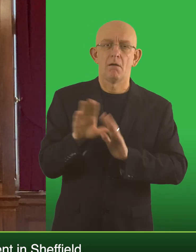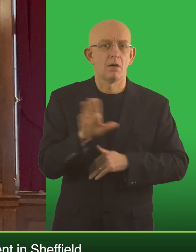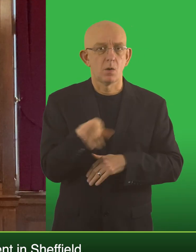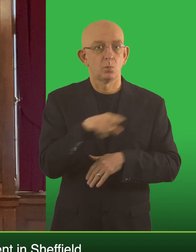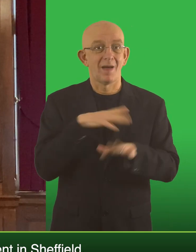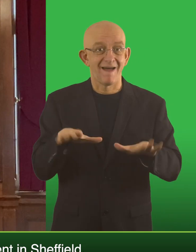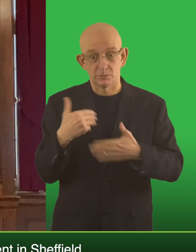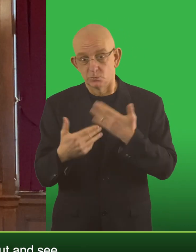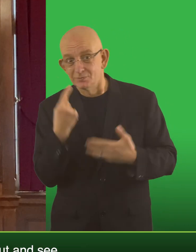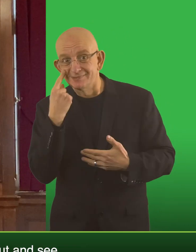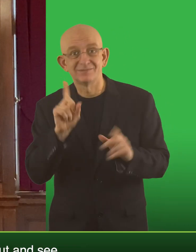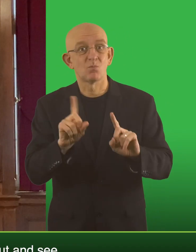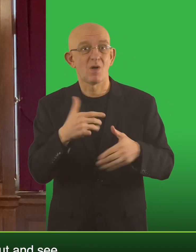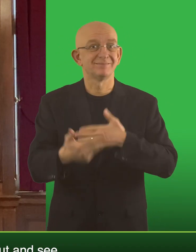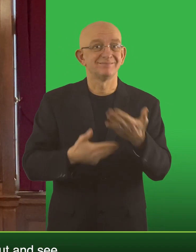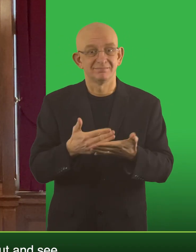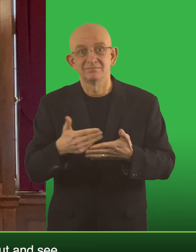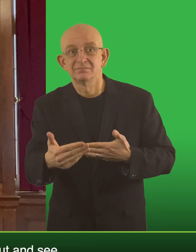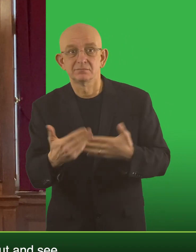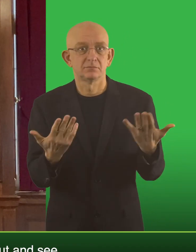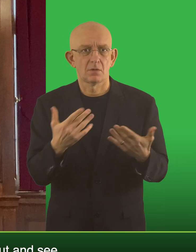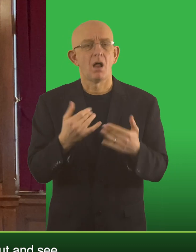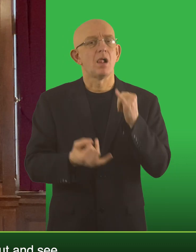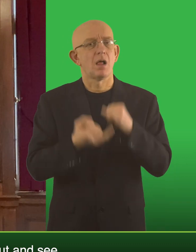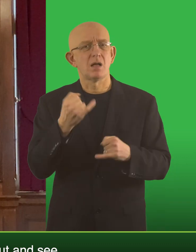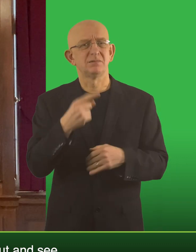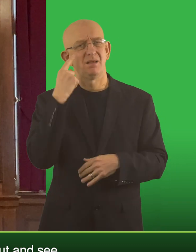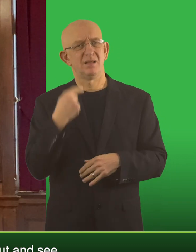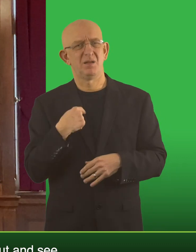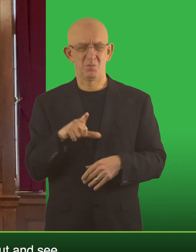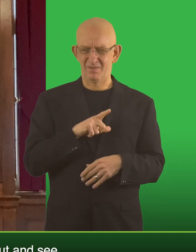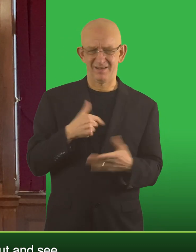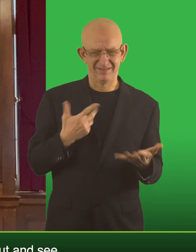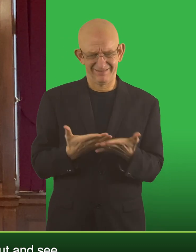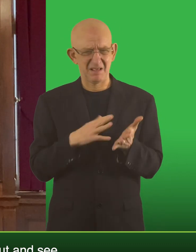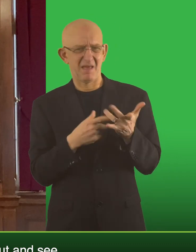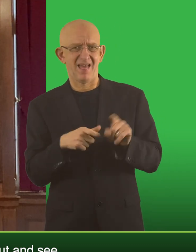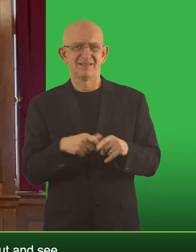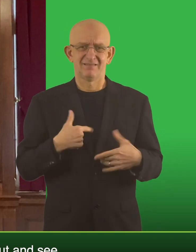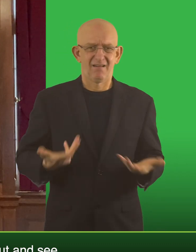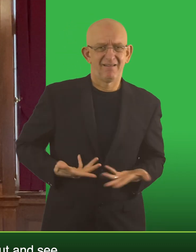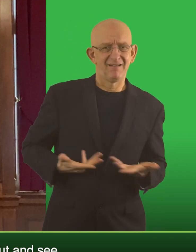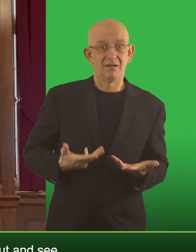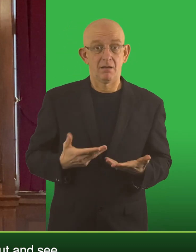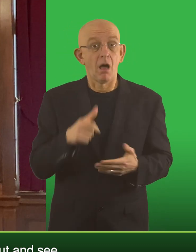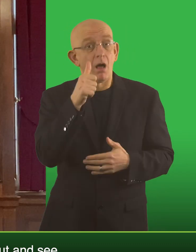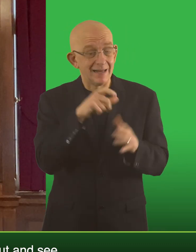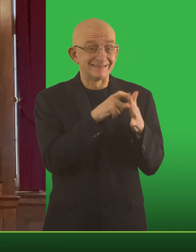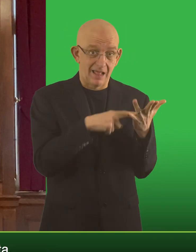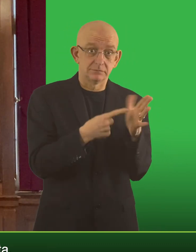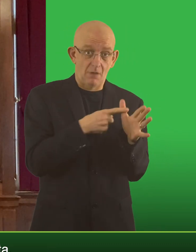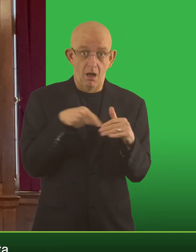on what happens in London. We will have to ride this one out and see. Lastly, why should I bother? It's